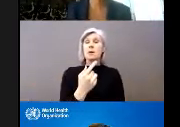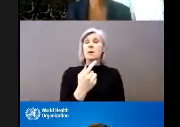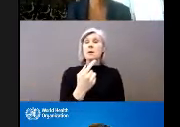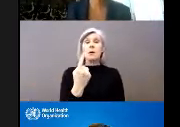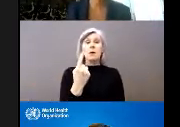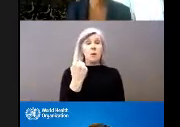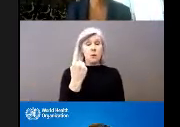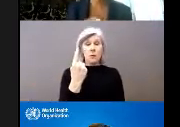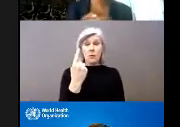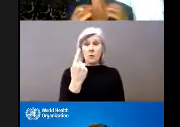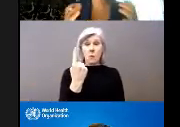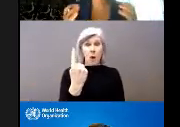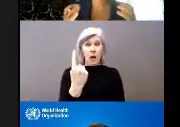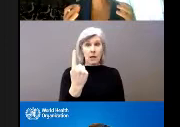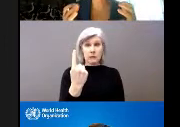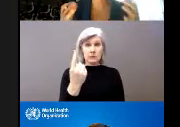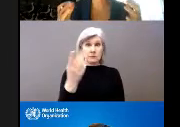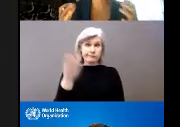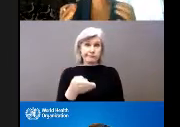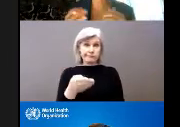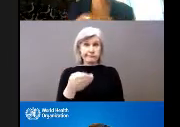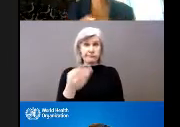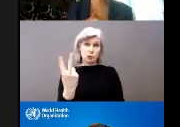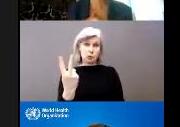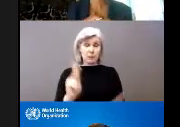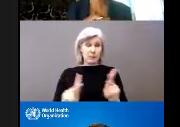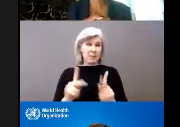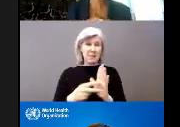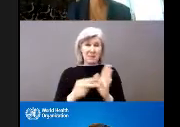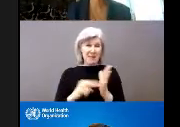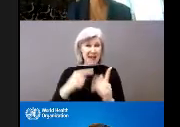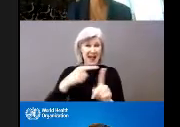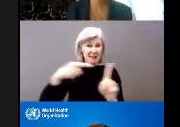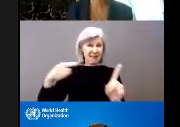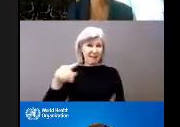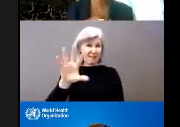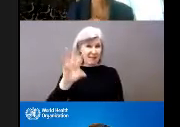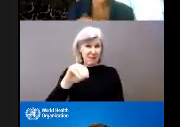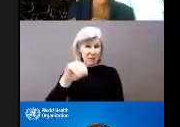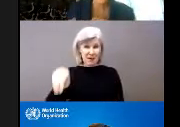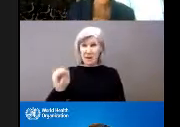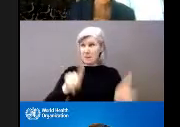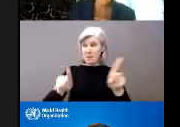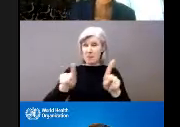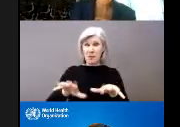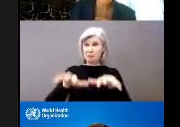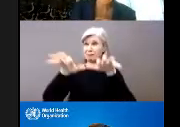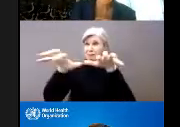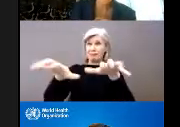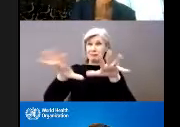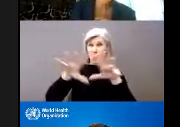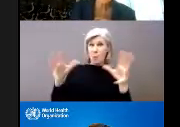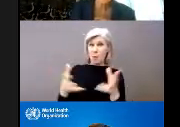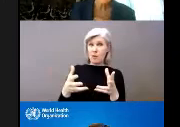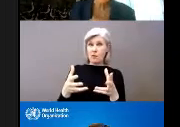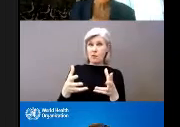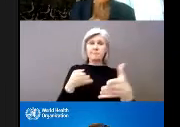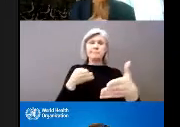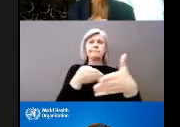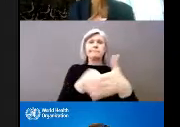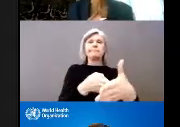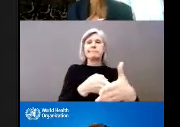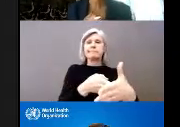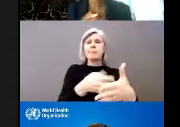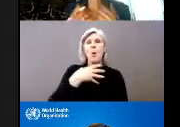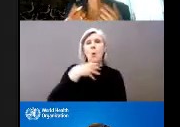world, so half of the population globally, are ageist towards older people.